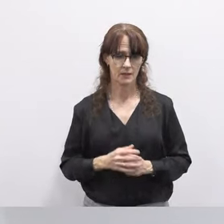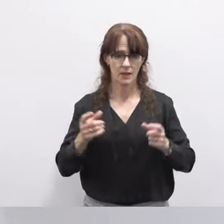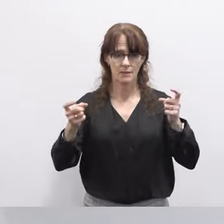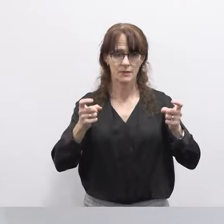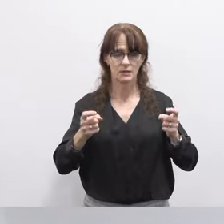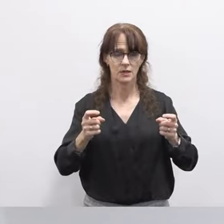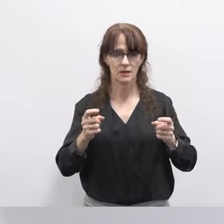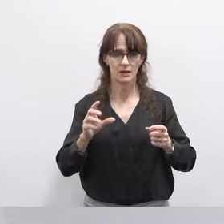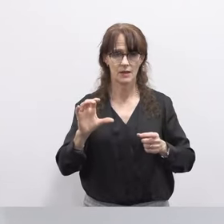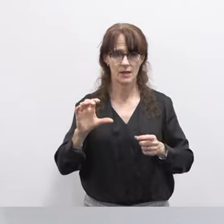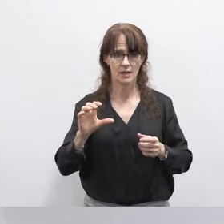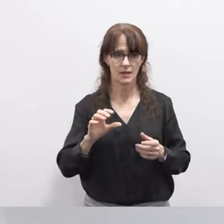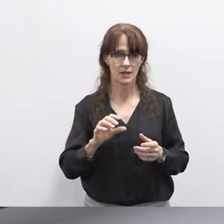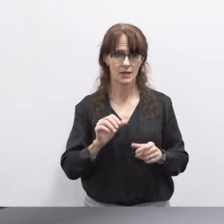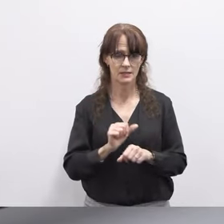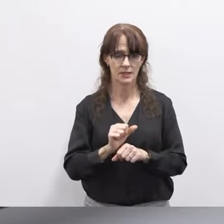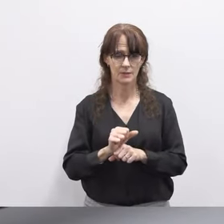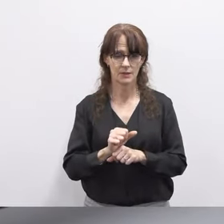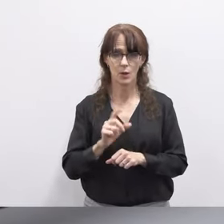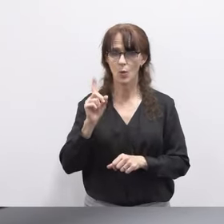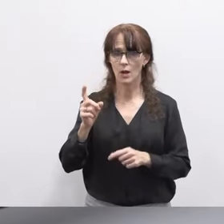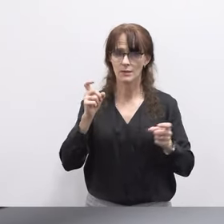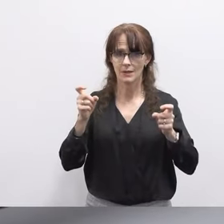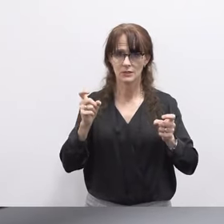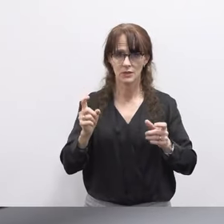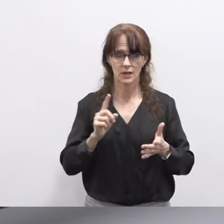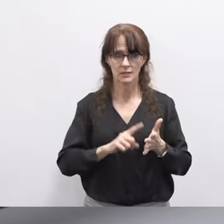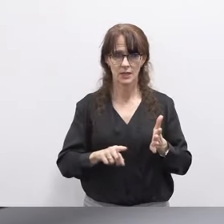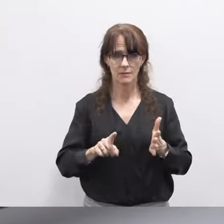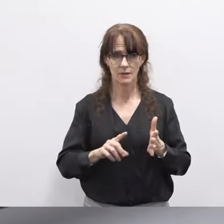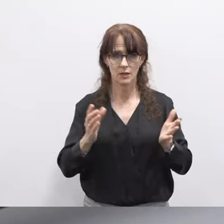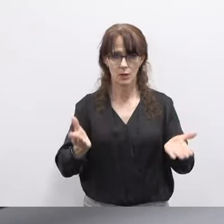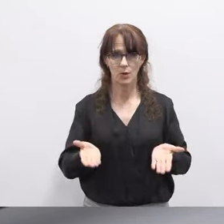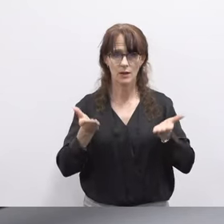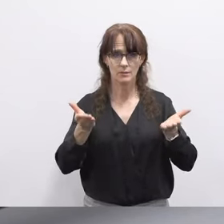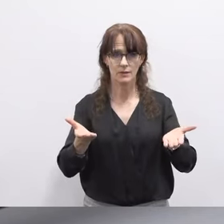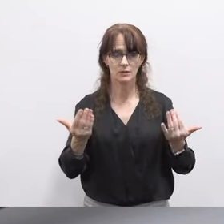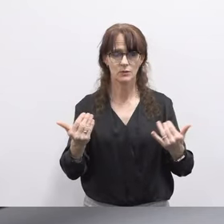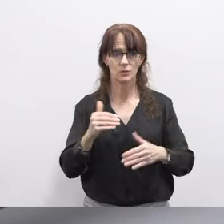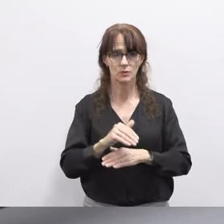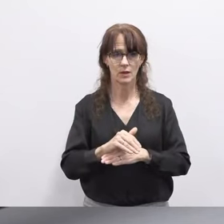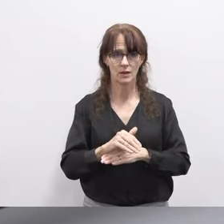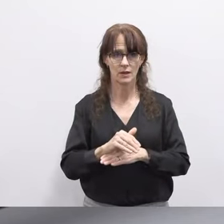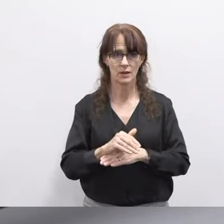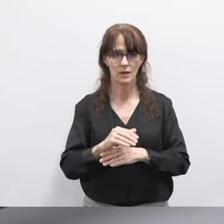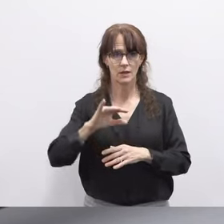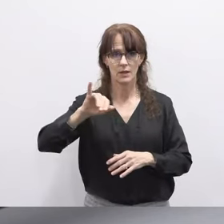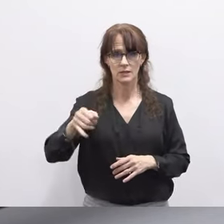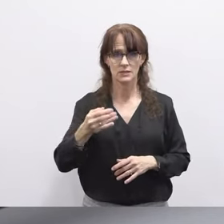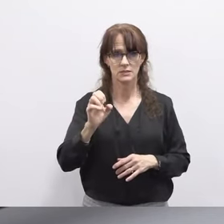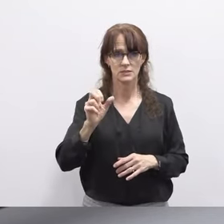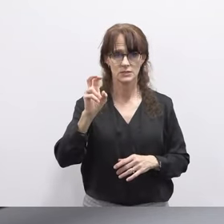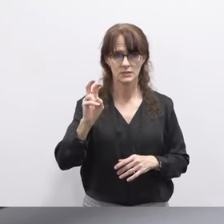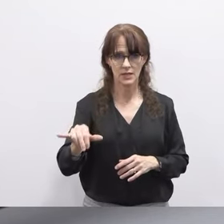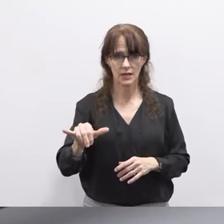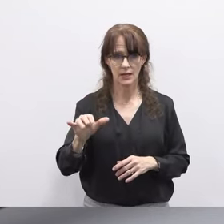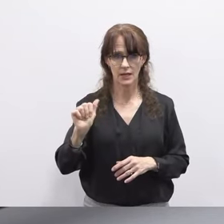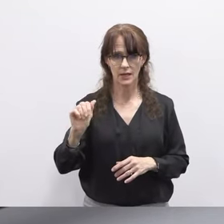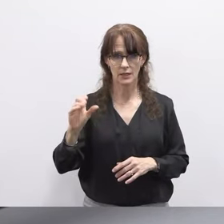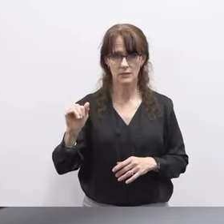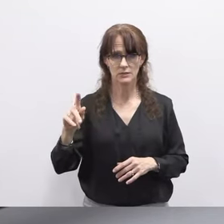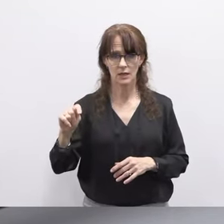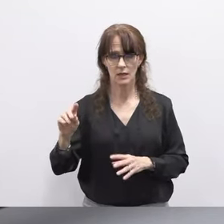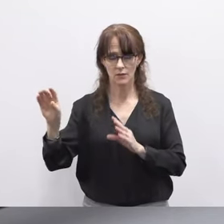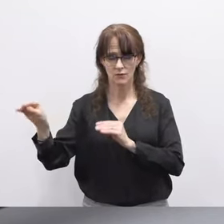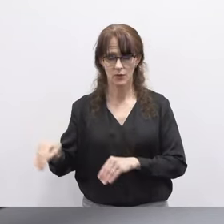Administrative assignments. Thank you. I have one administrative assignment recommendation tonight for Jenny Acosta. To move